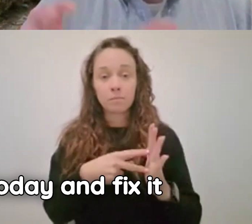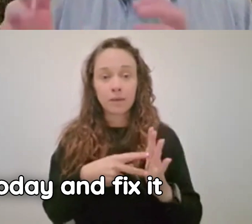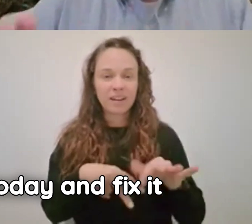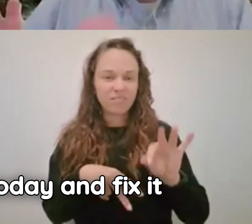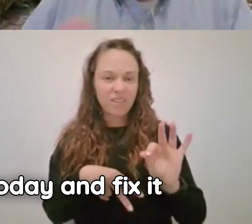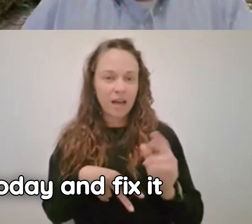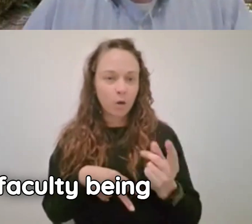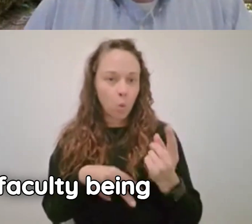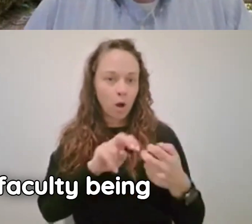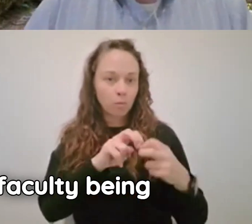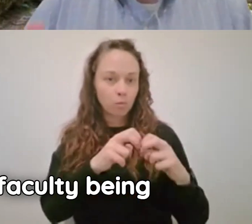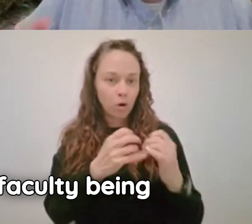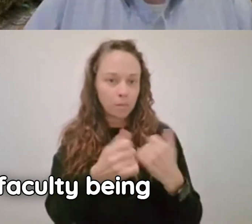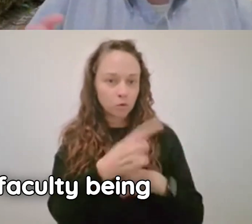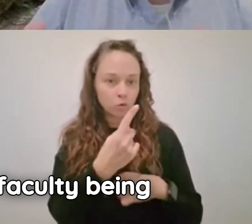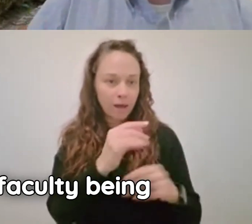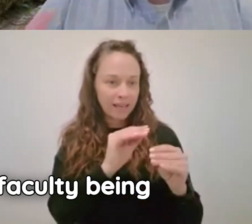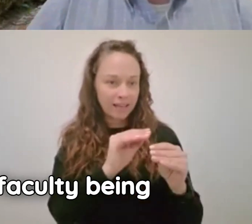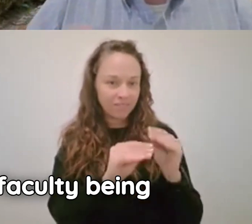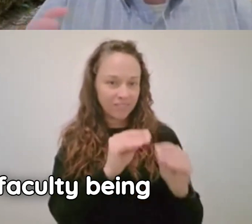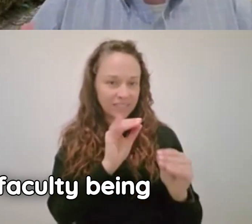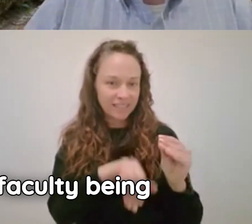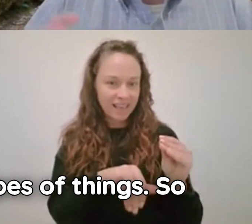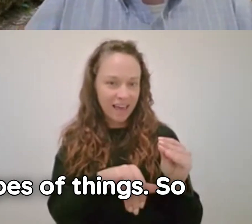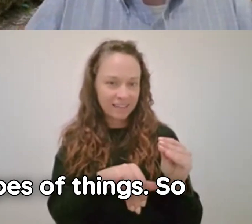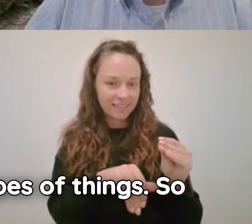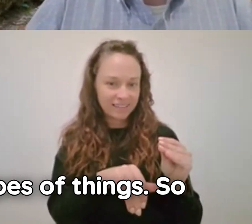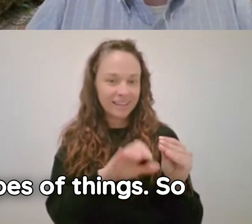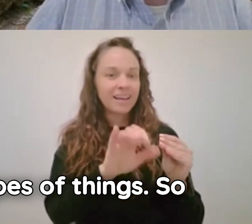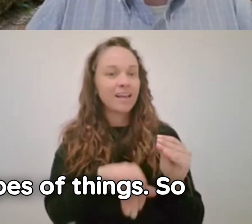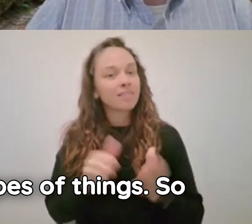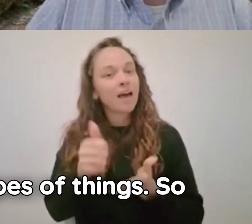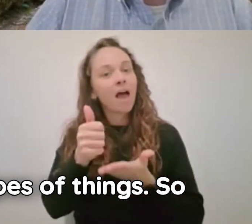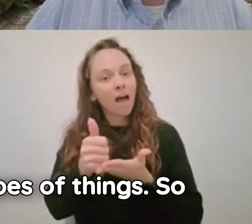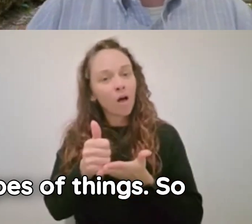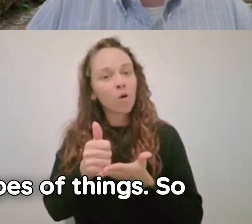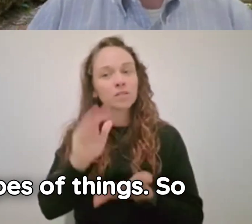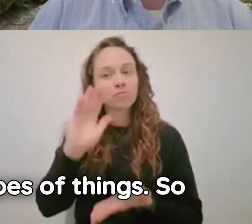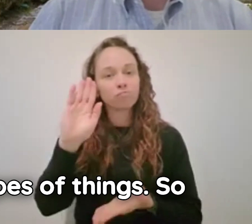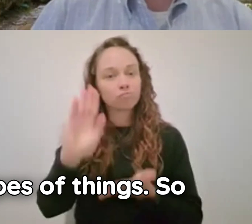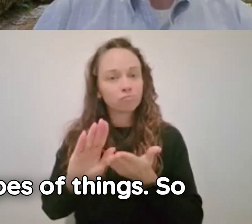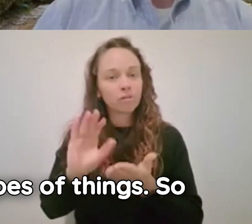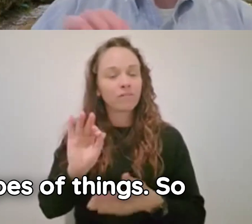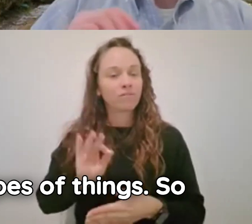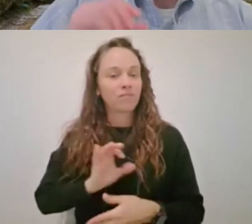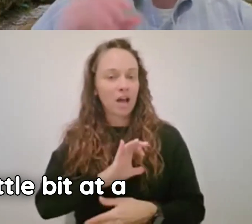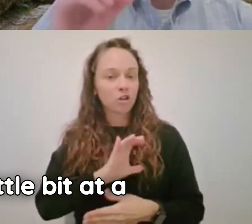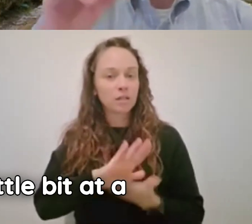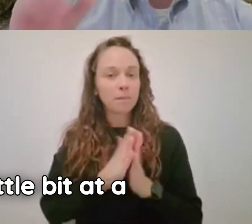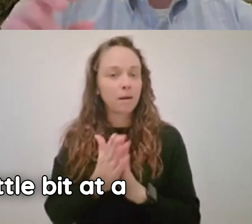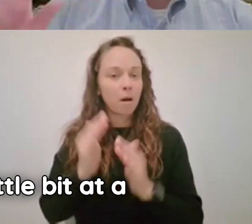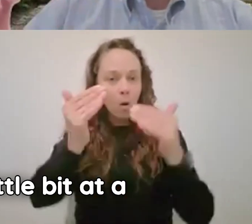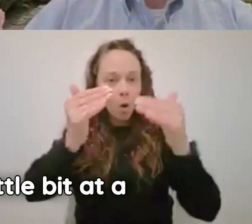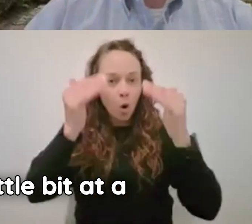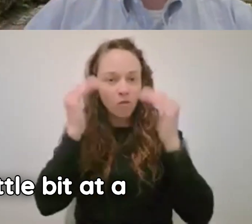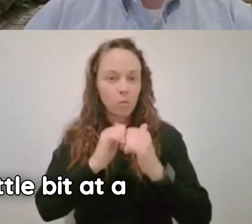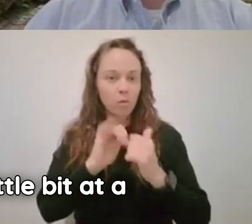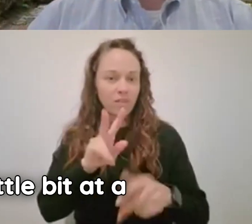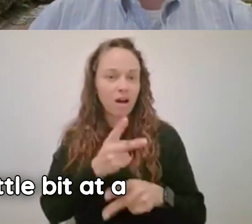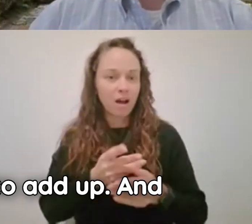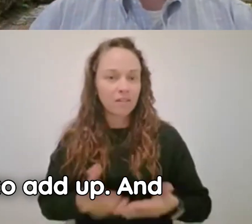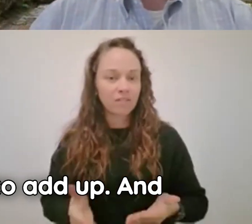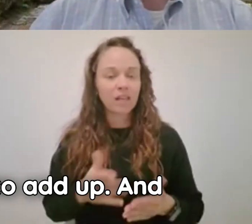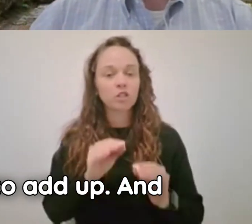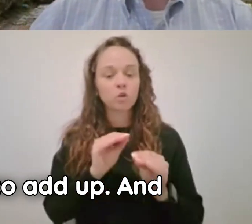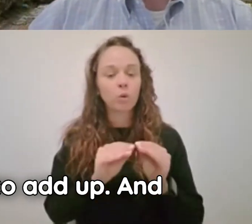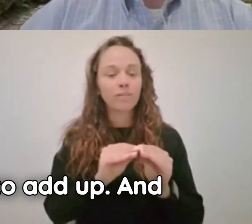problem today and fix it today. That helps with faculty being overwhelmed by these types of things. So fixing little things a little bit